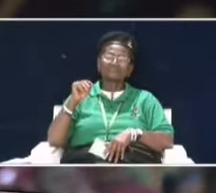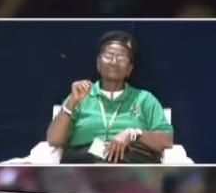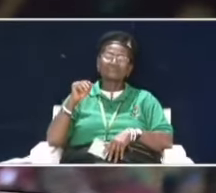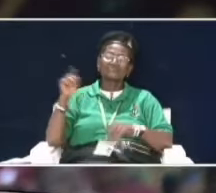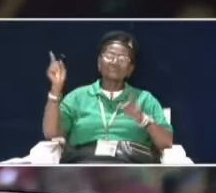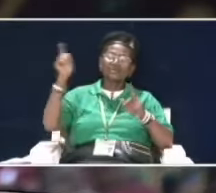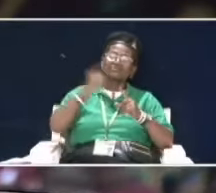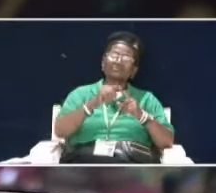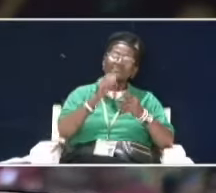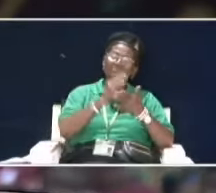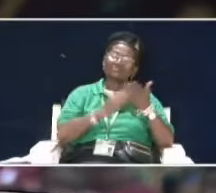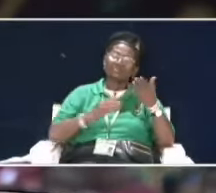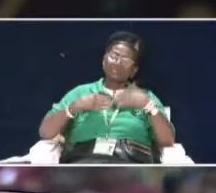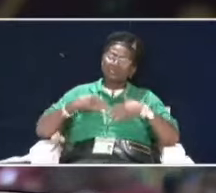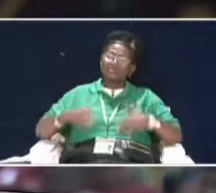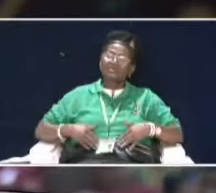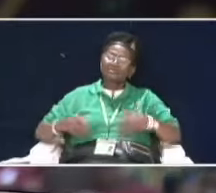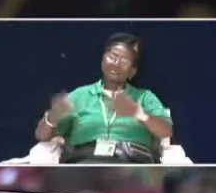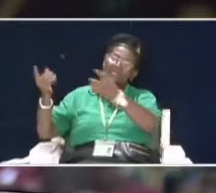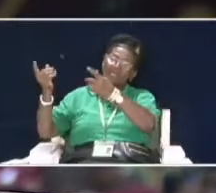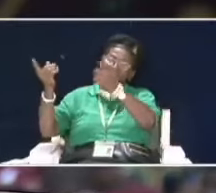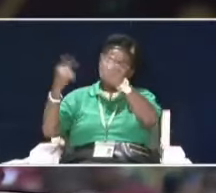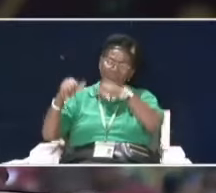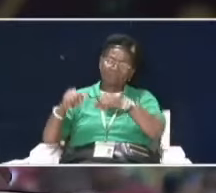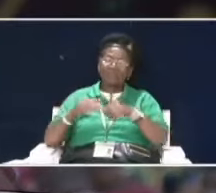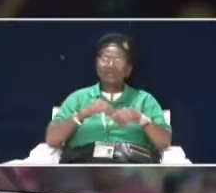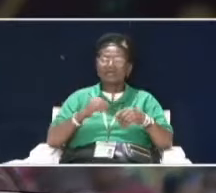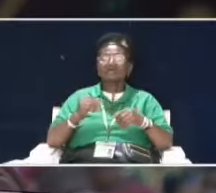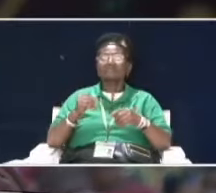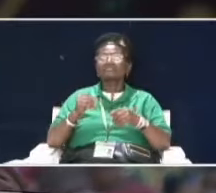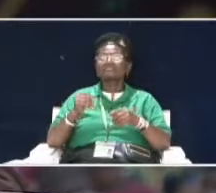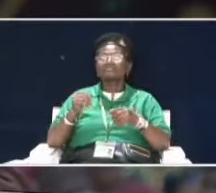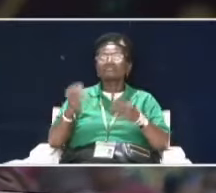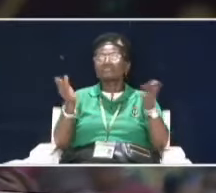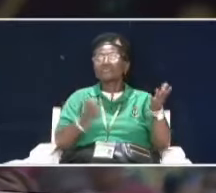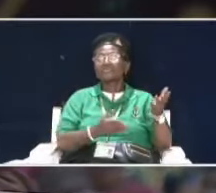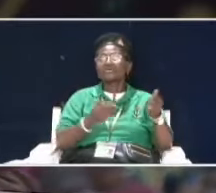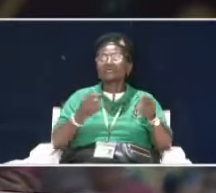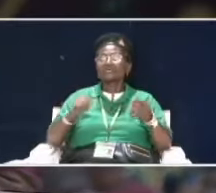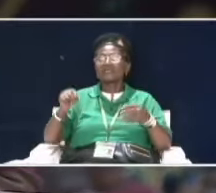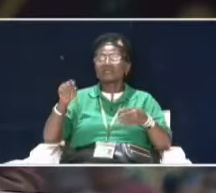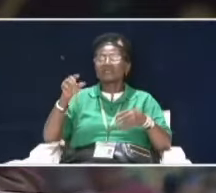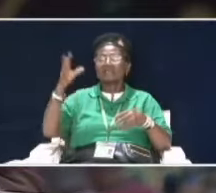Until somebody came and brought the light.